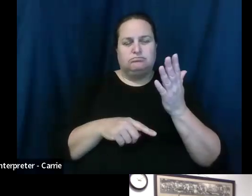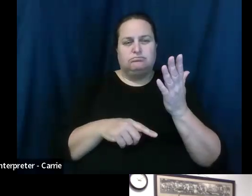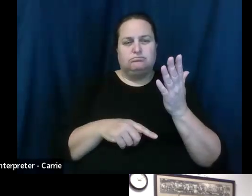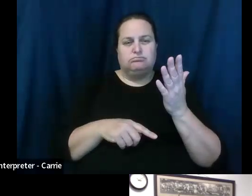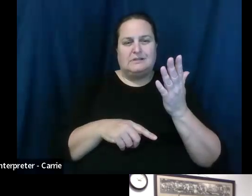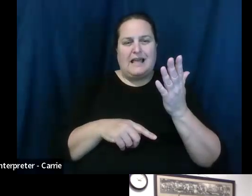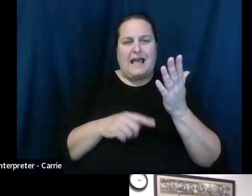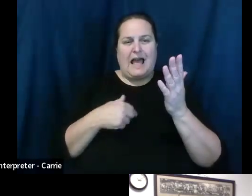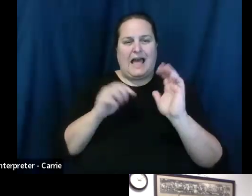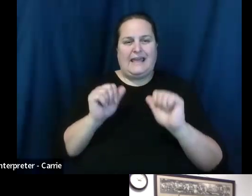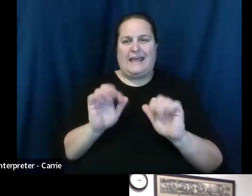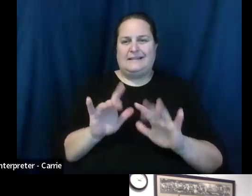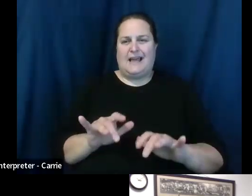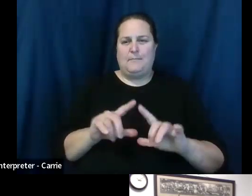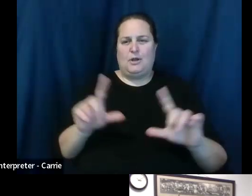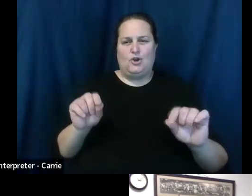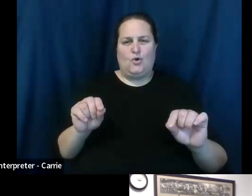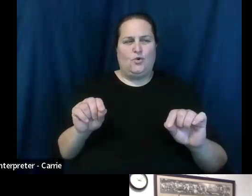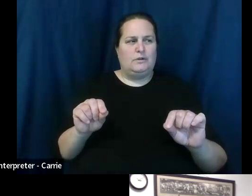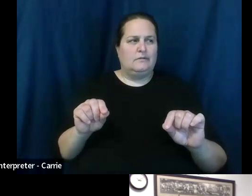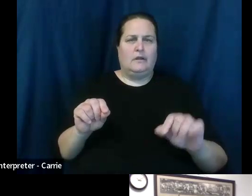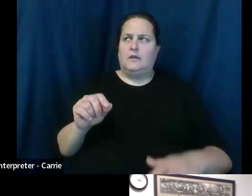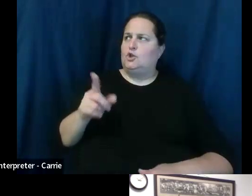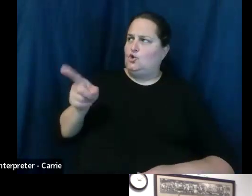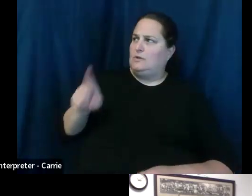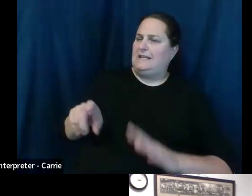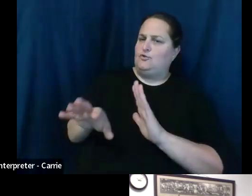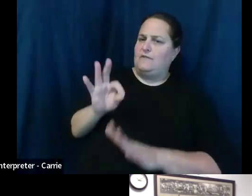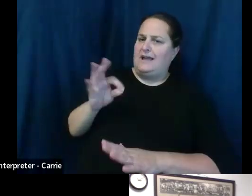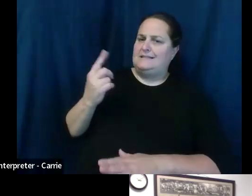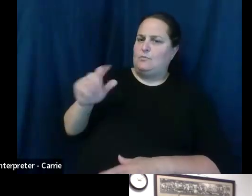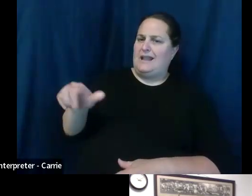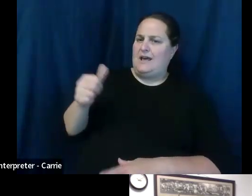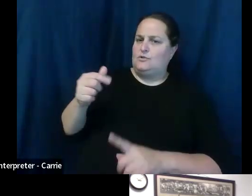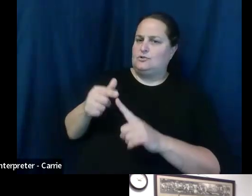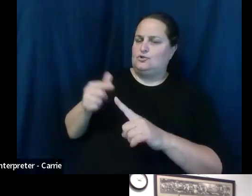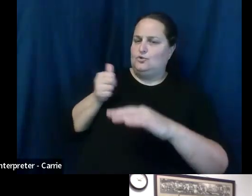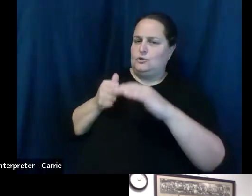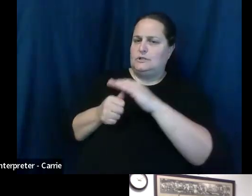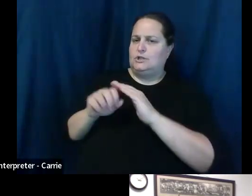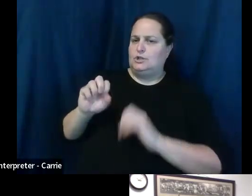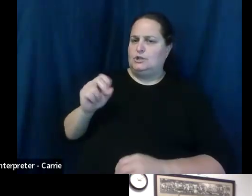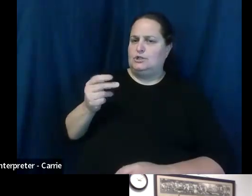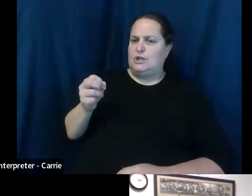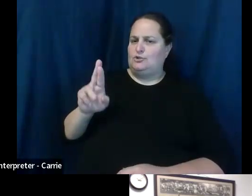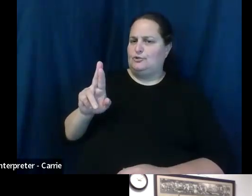members, I could just type in find someone else to shelter.